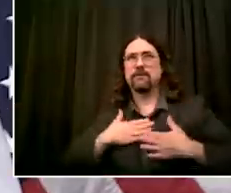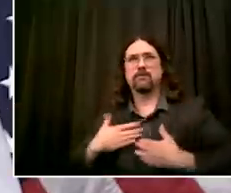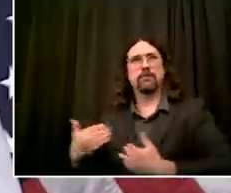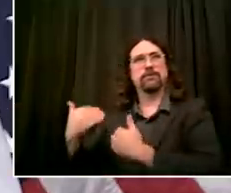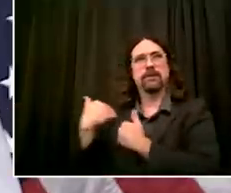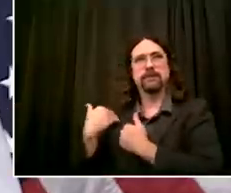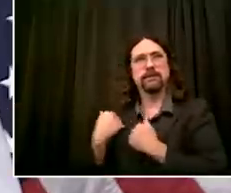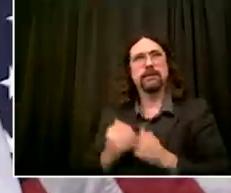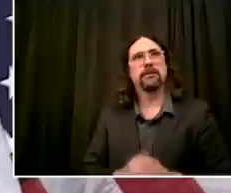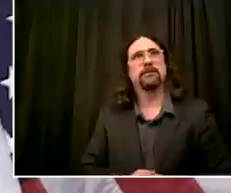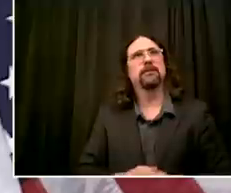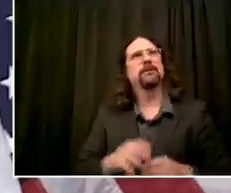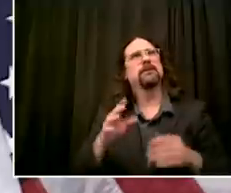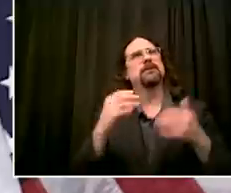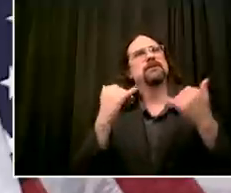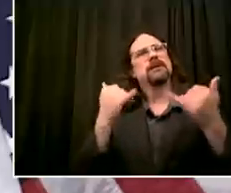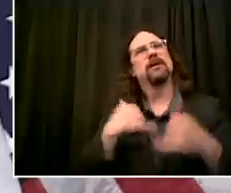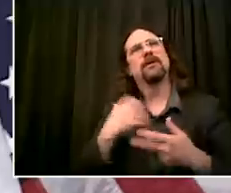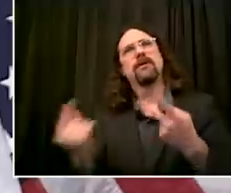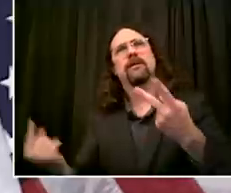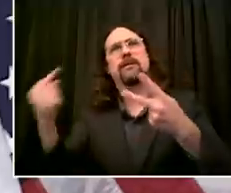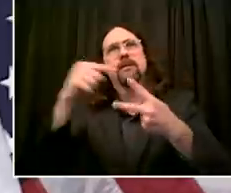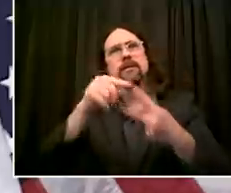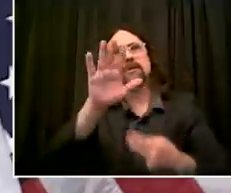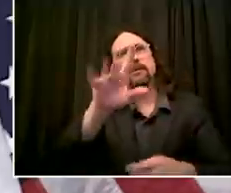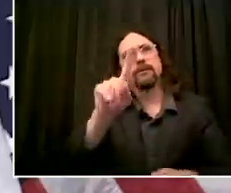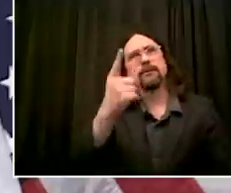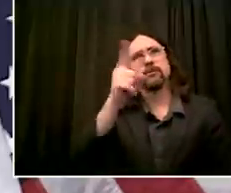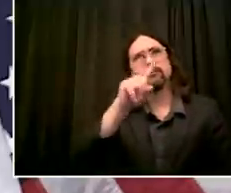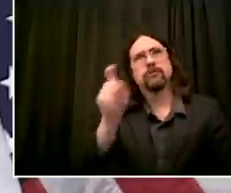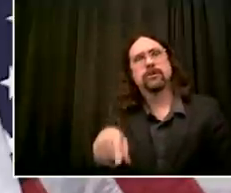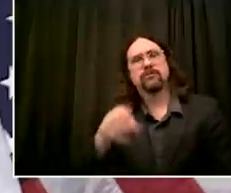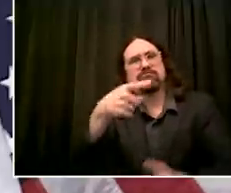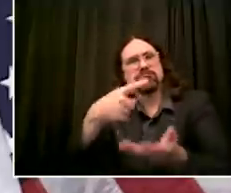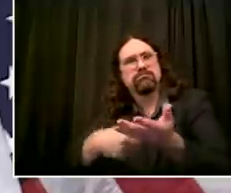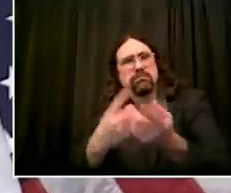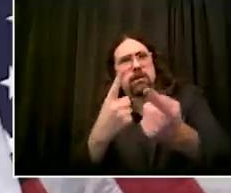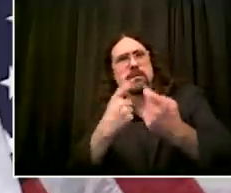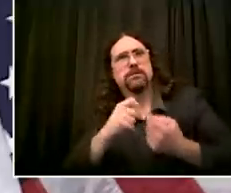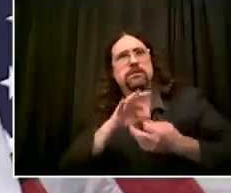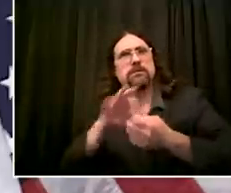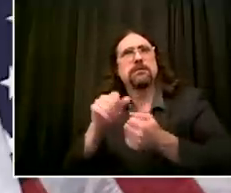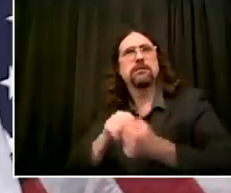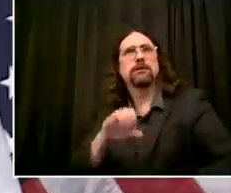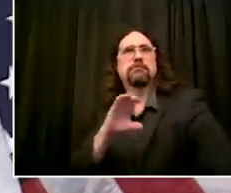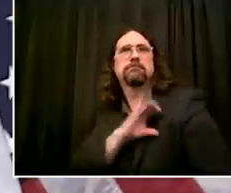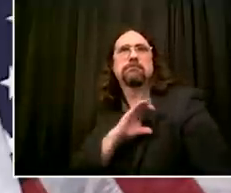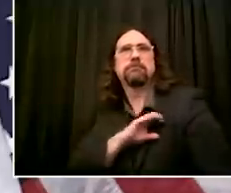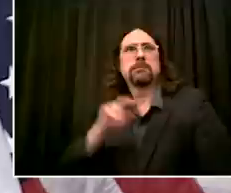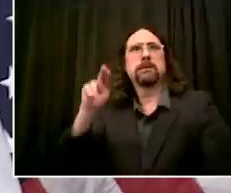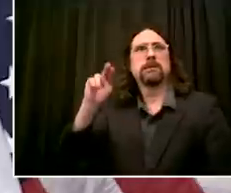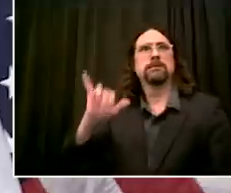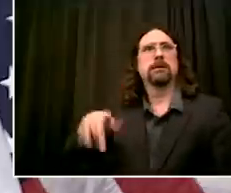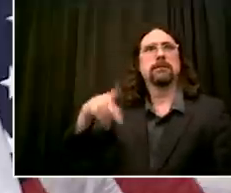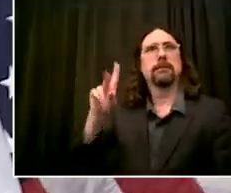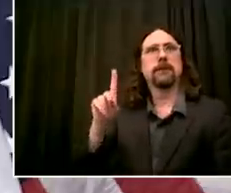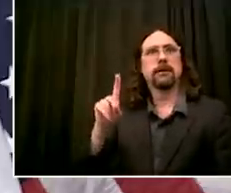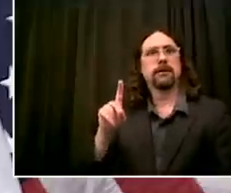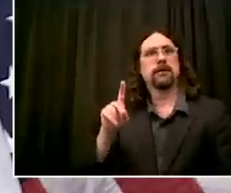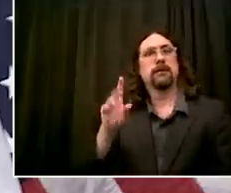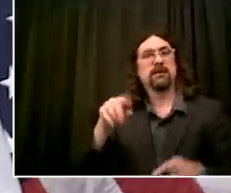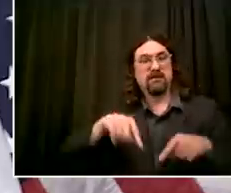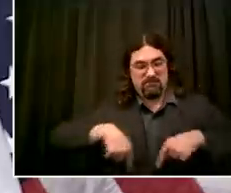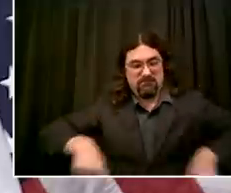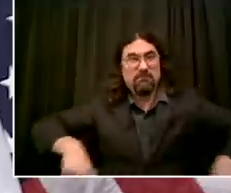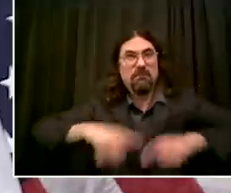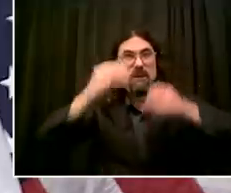wants to speak to that, he can, but we will certainly follow up on that. I believe, and I'm going to keep saying,